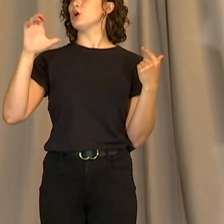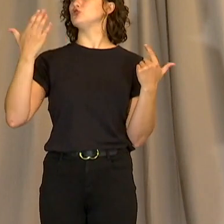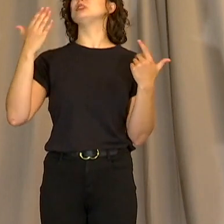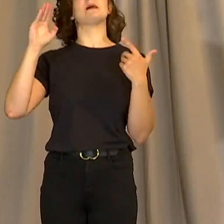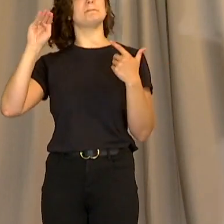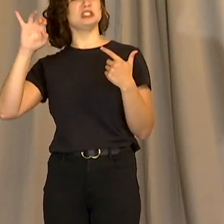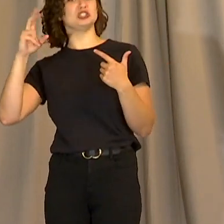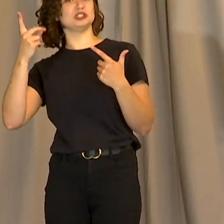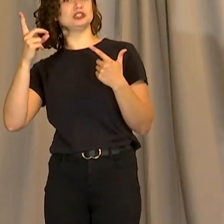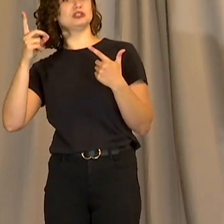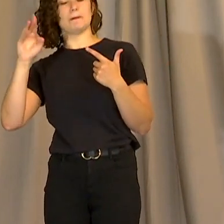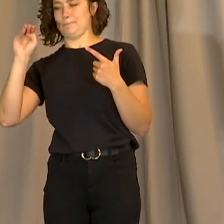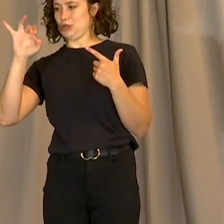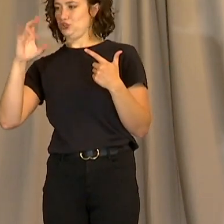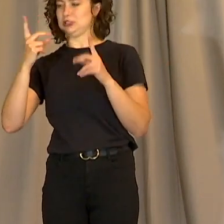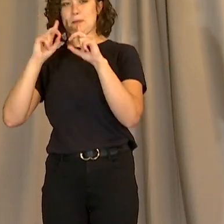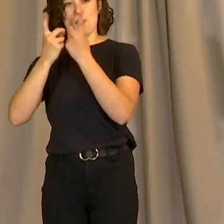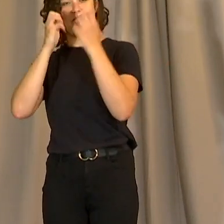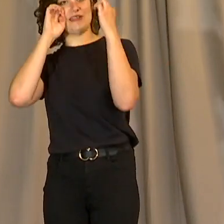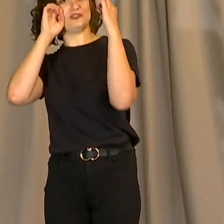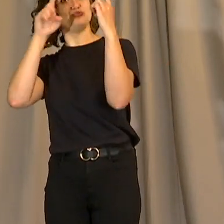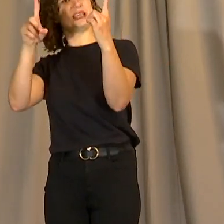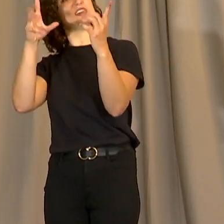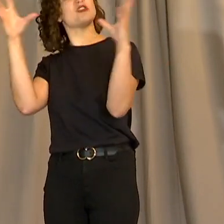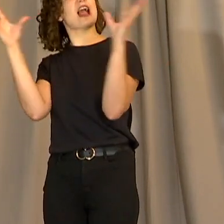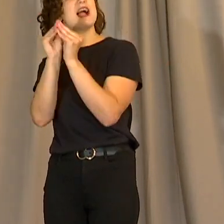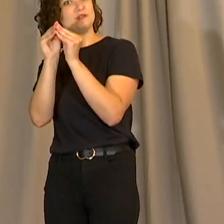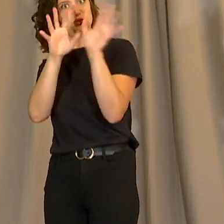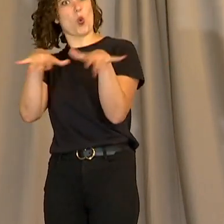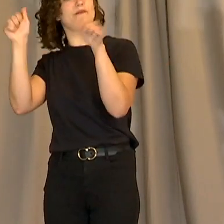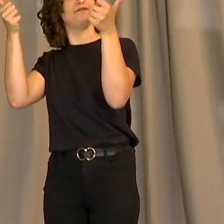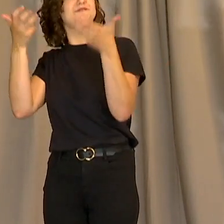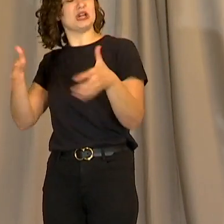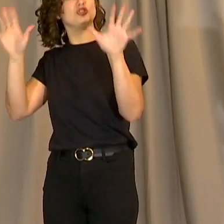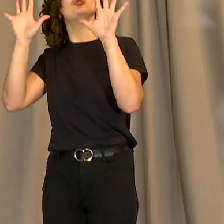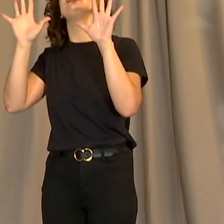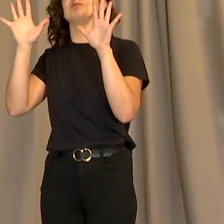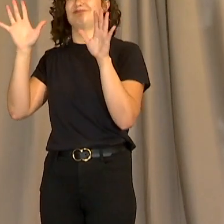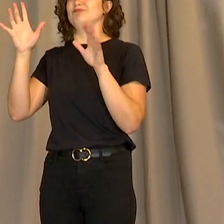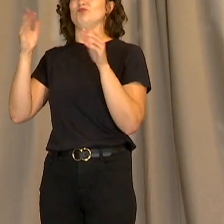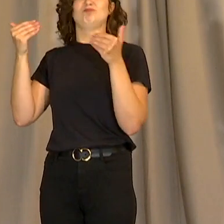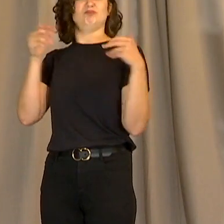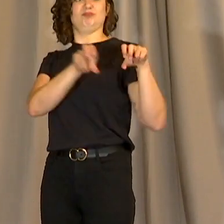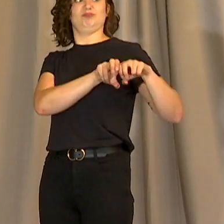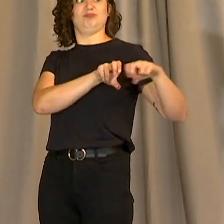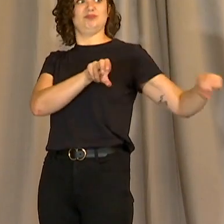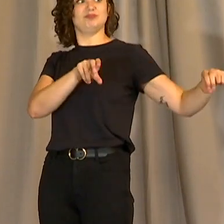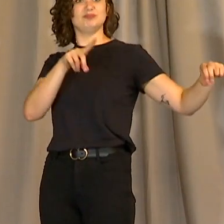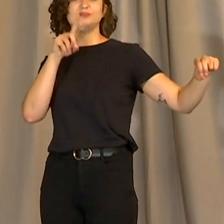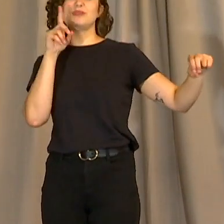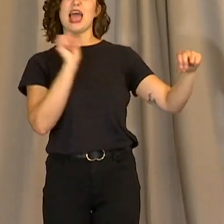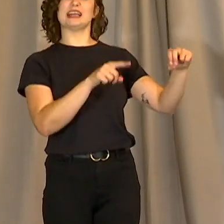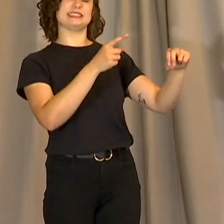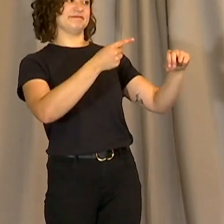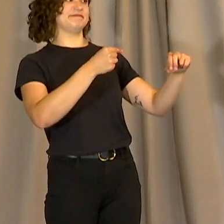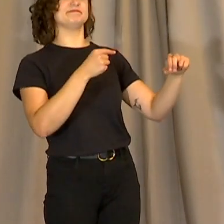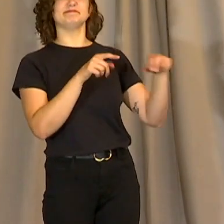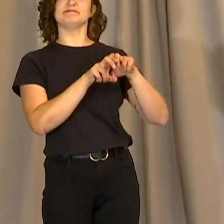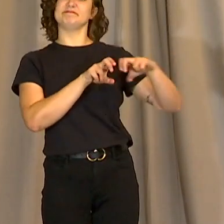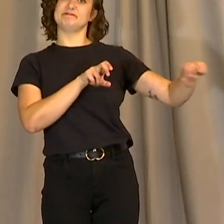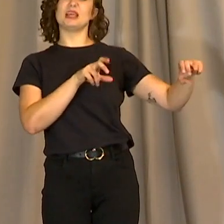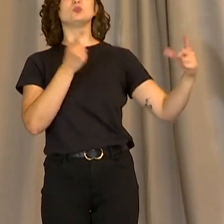we had a panel of students who we asked them to speak directly to to that, those questions, but related